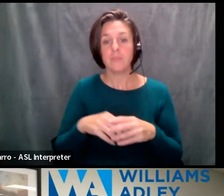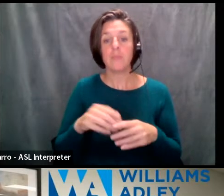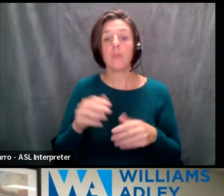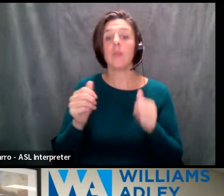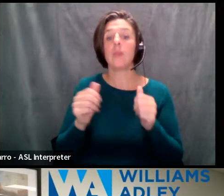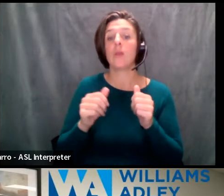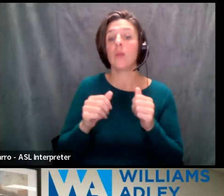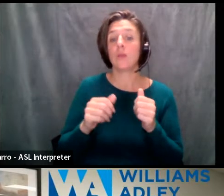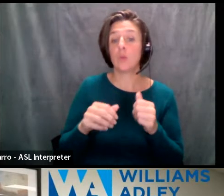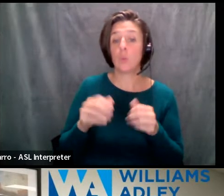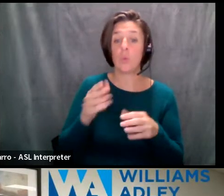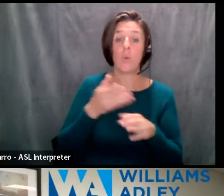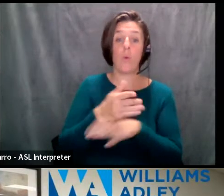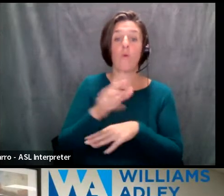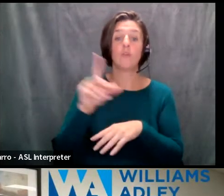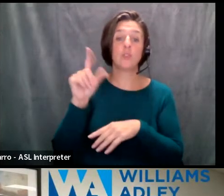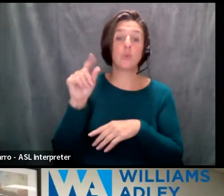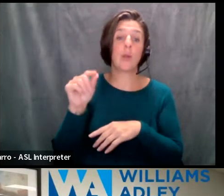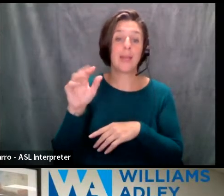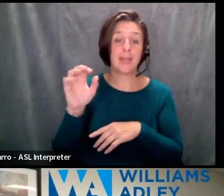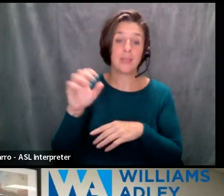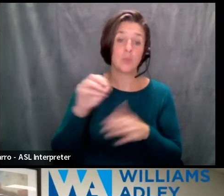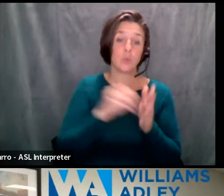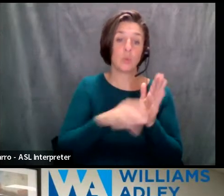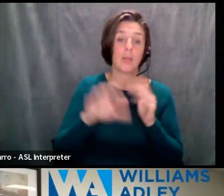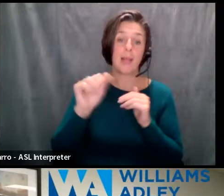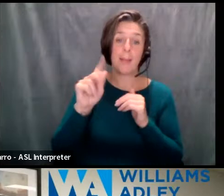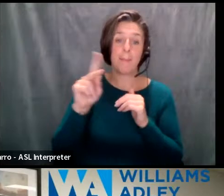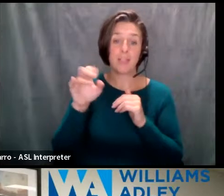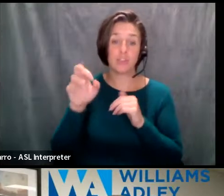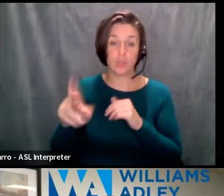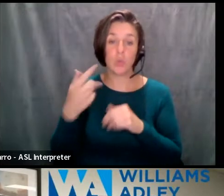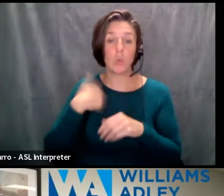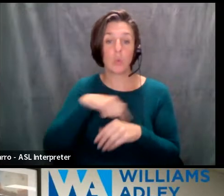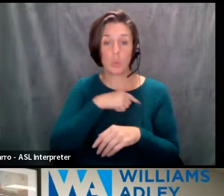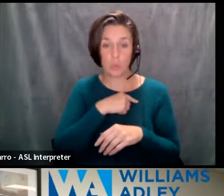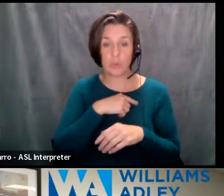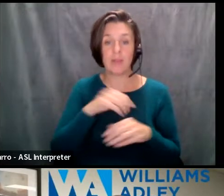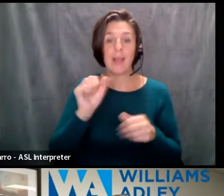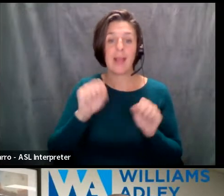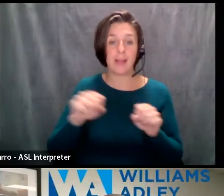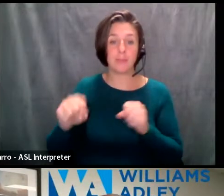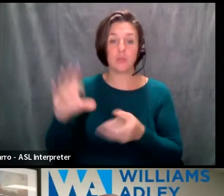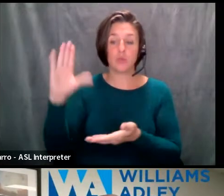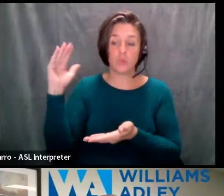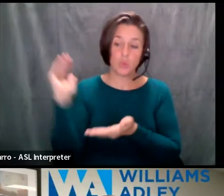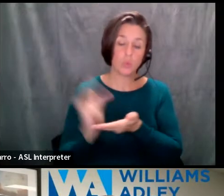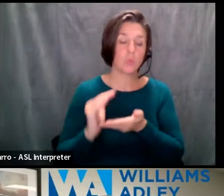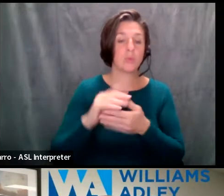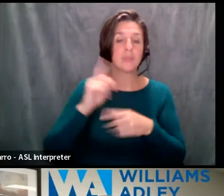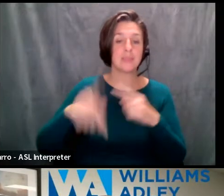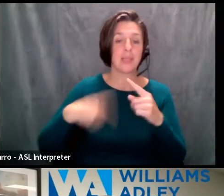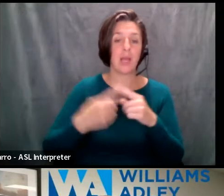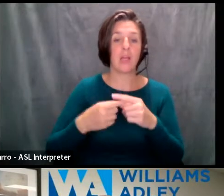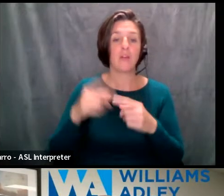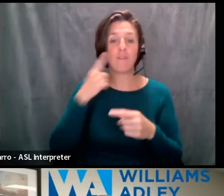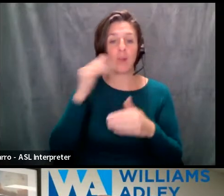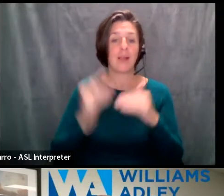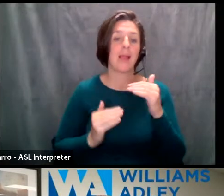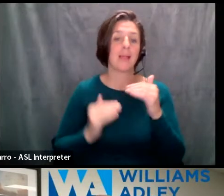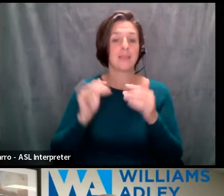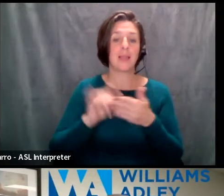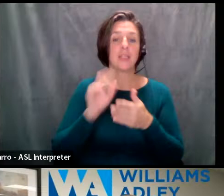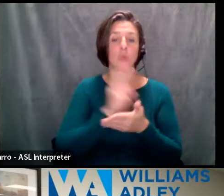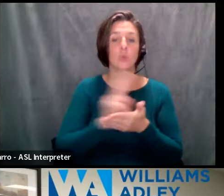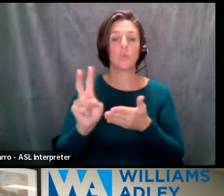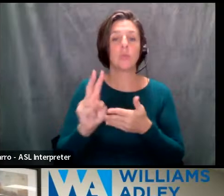student ambassadors, we were able to reduce the cycle to less than 2 weeks. A significant advantage of this